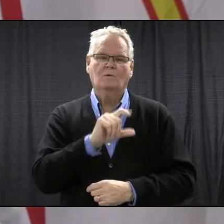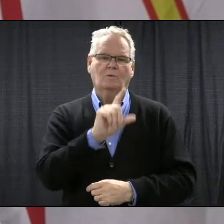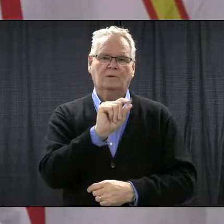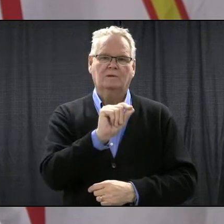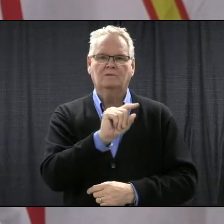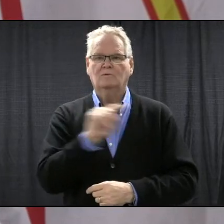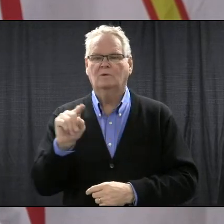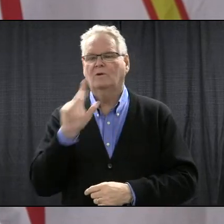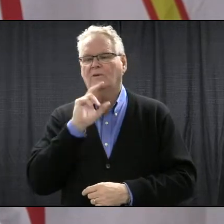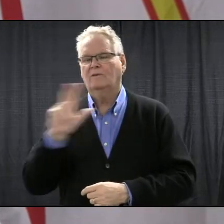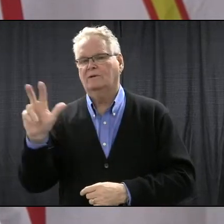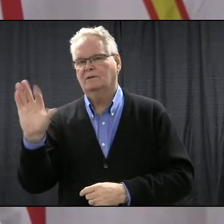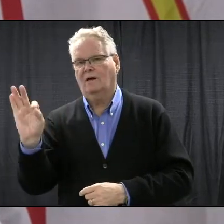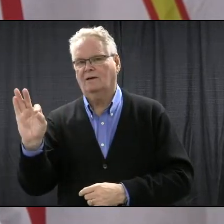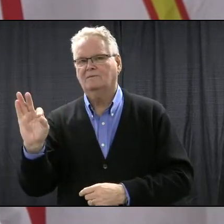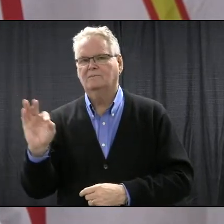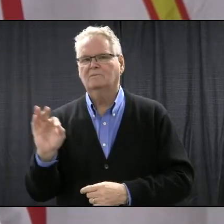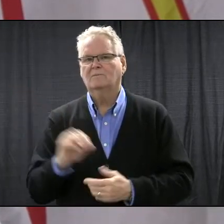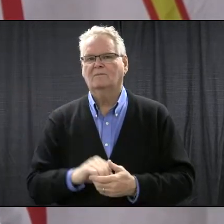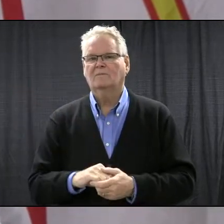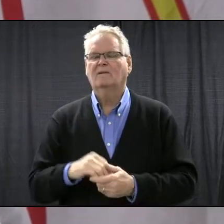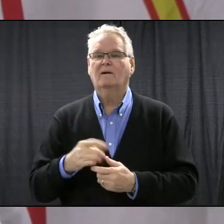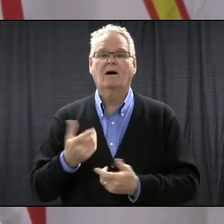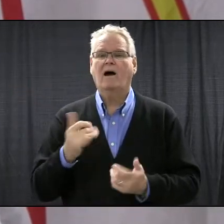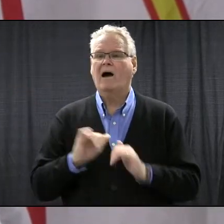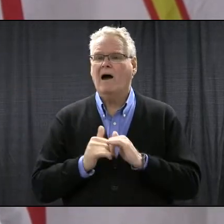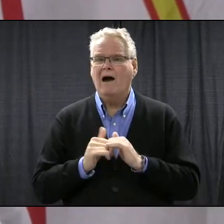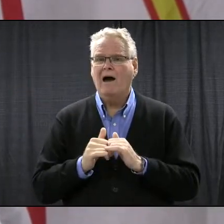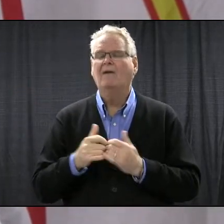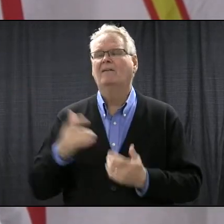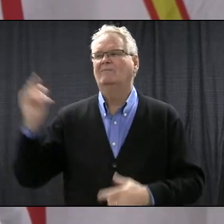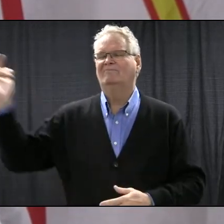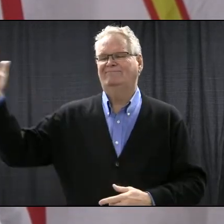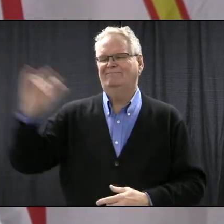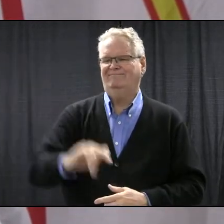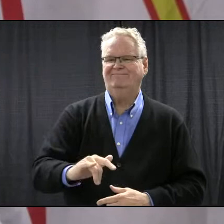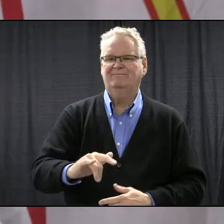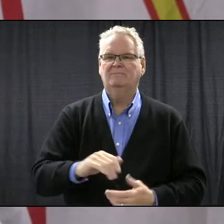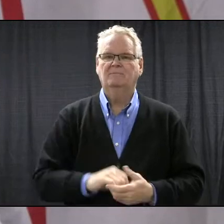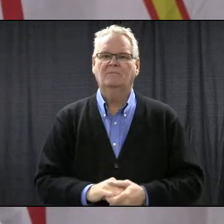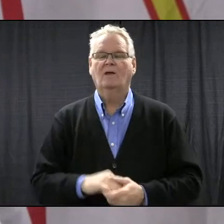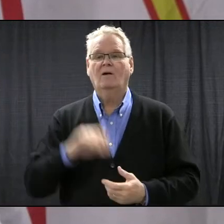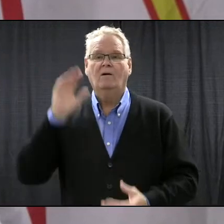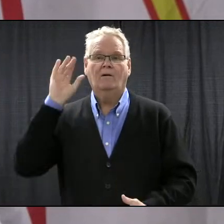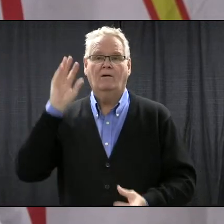and the case is related to travel. The total number of cases in our province is now